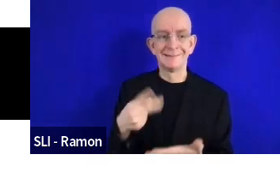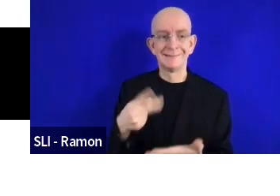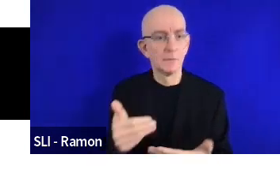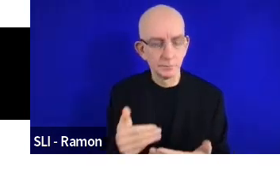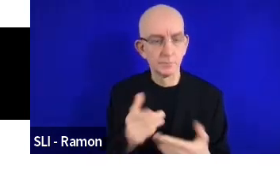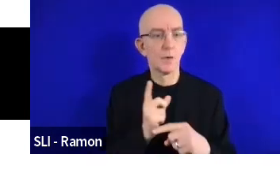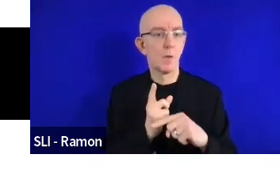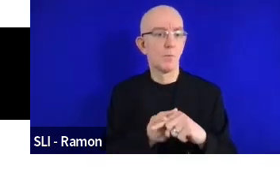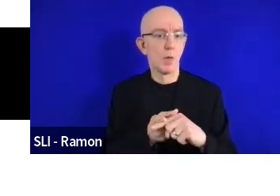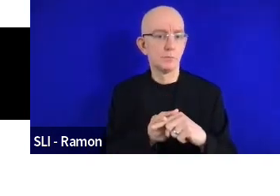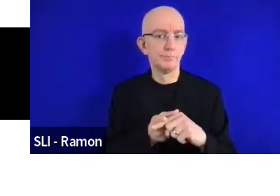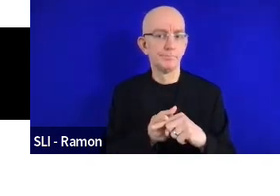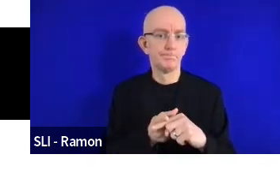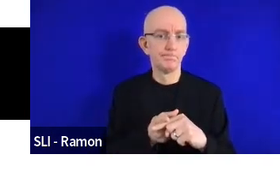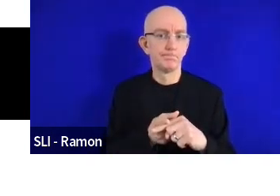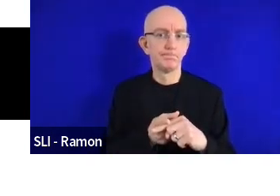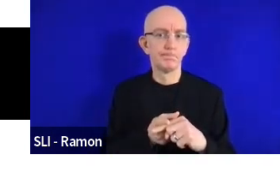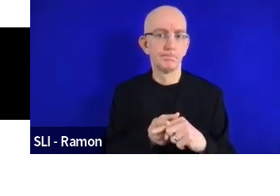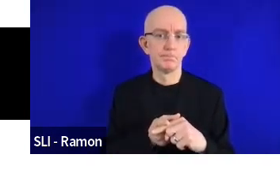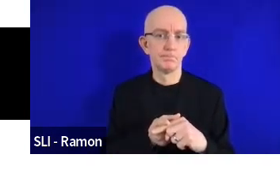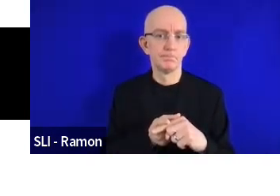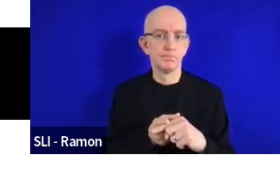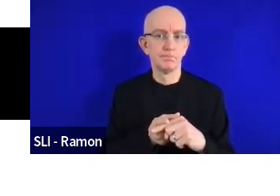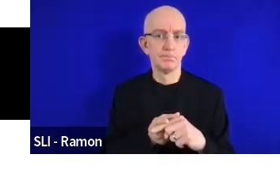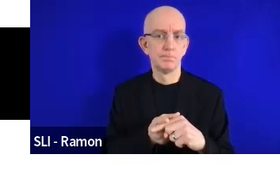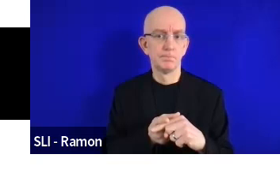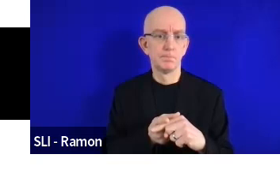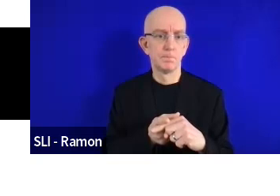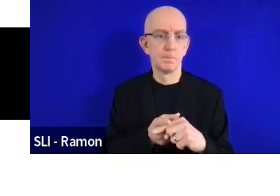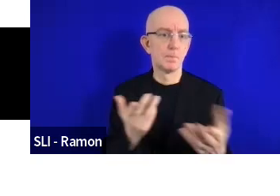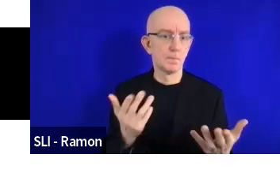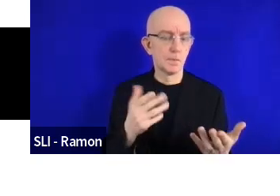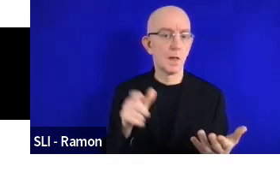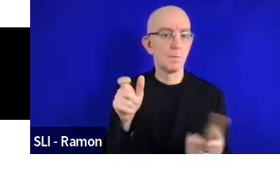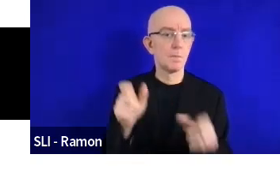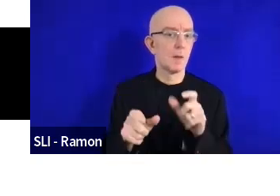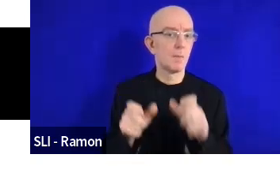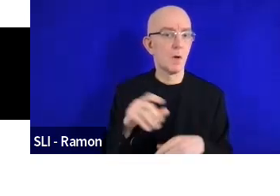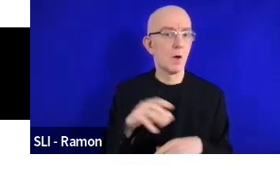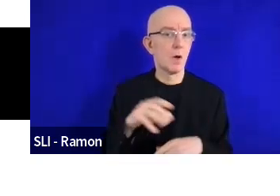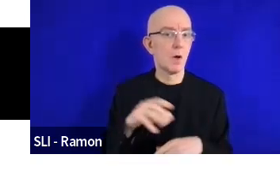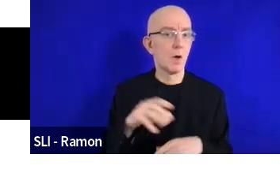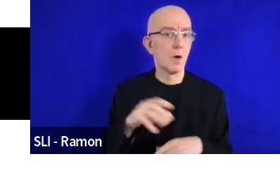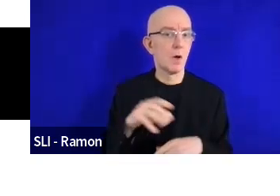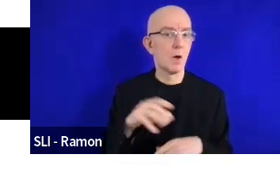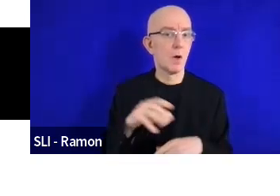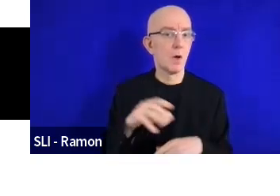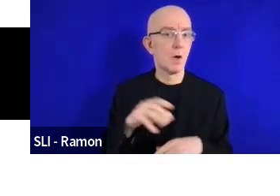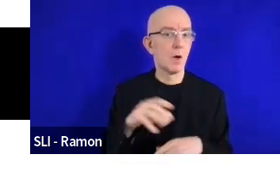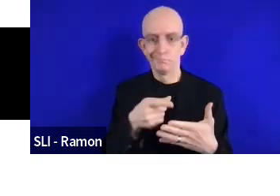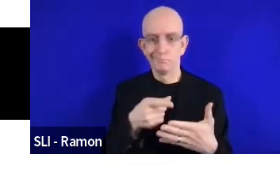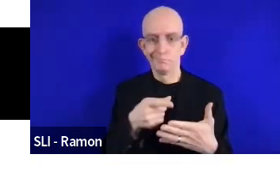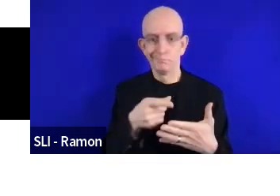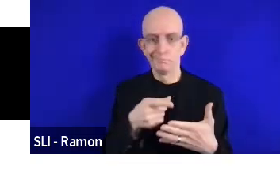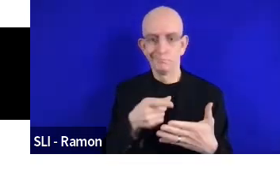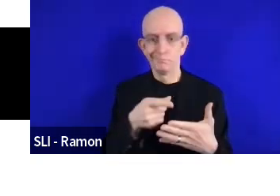with disability, the disability policies of Vietnam do not prioritize older